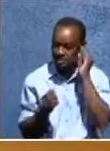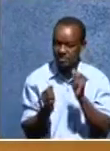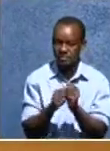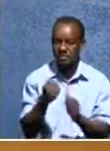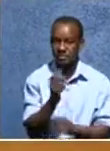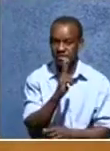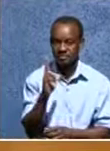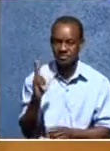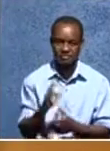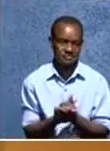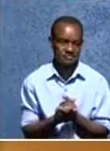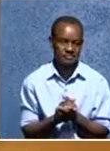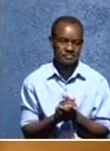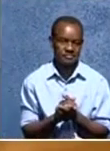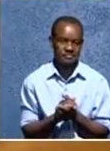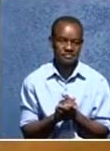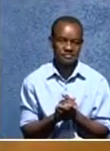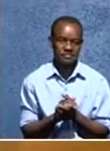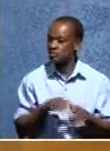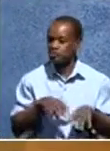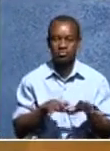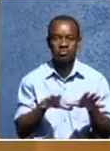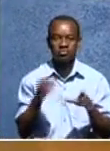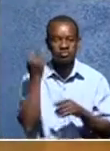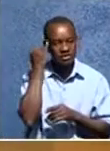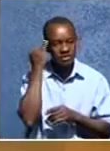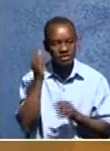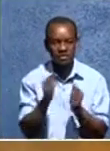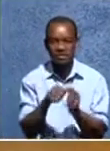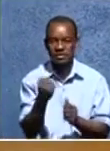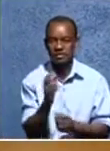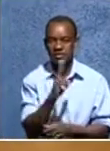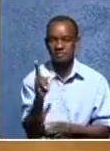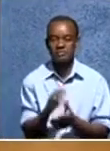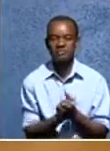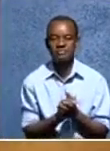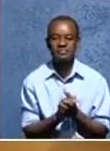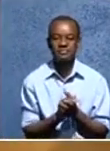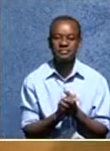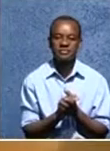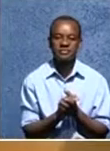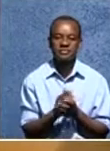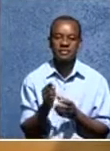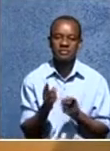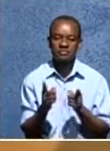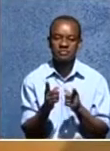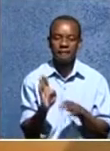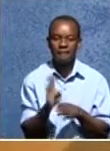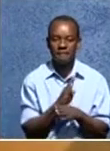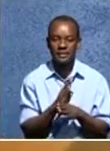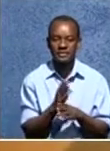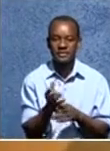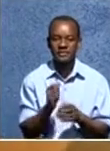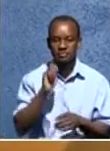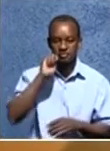they're scared that their ideas will be shared with others. Yes. But SMEs Compete, for instance, has a confidentiality agreement with